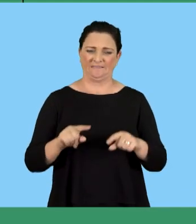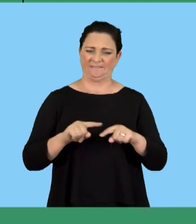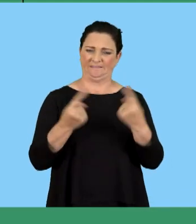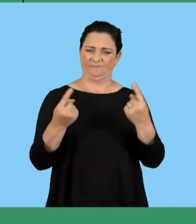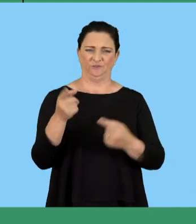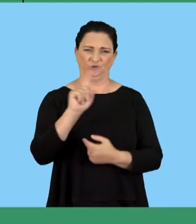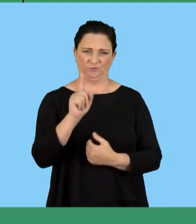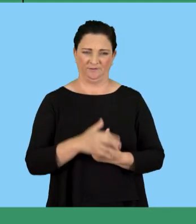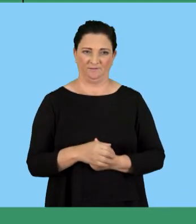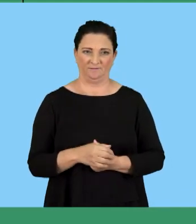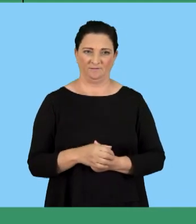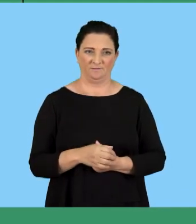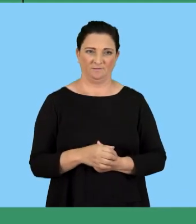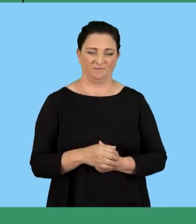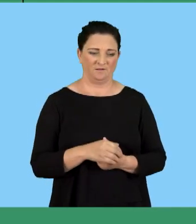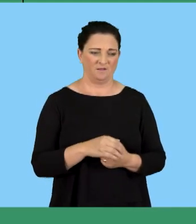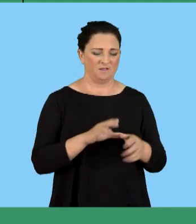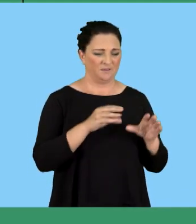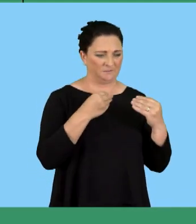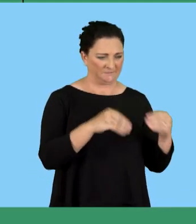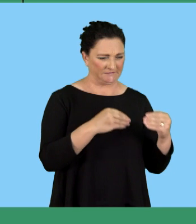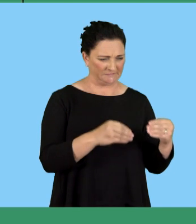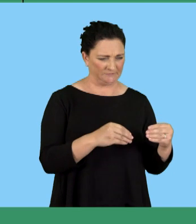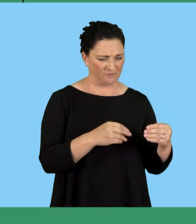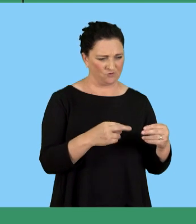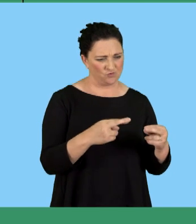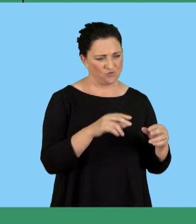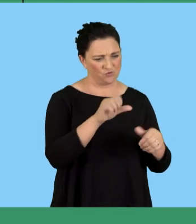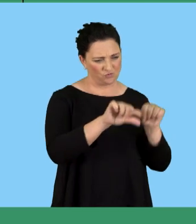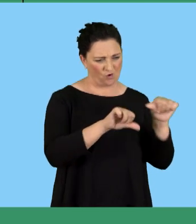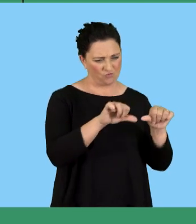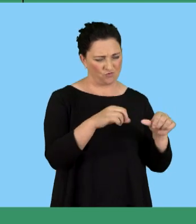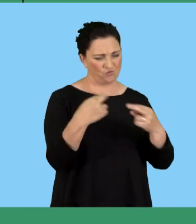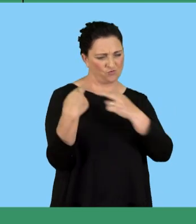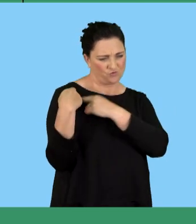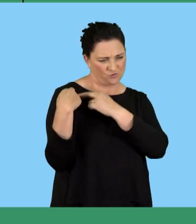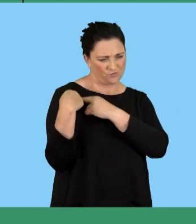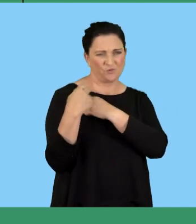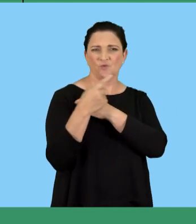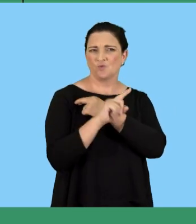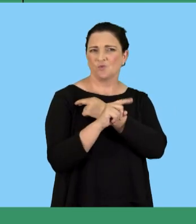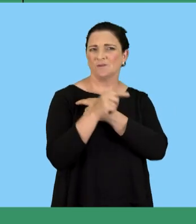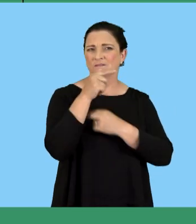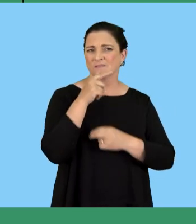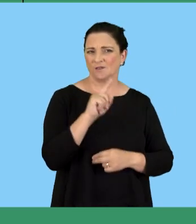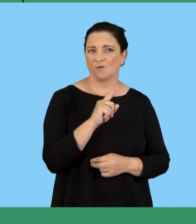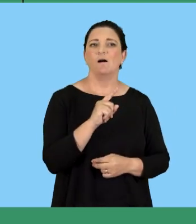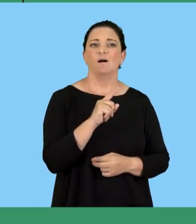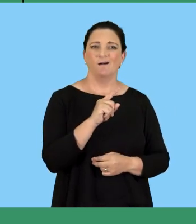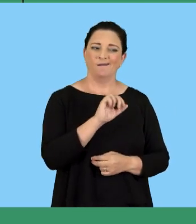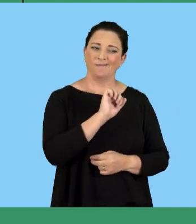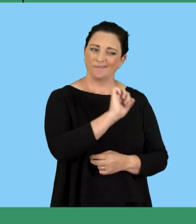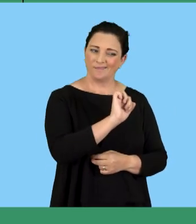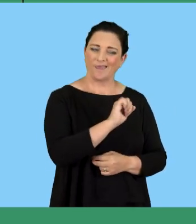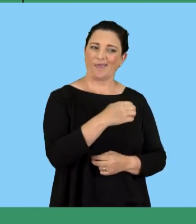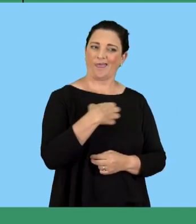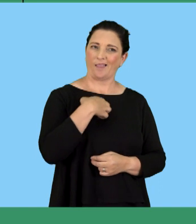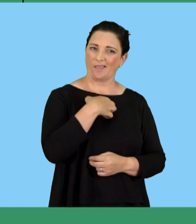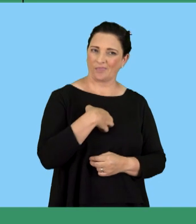Welcome back. Now let us proceed with the differences between corporate social responsibility and corporate